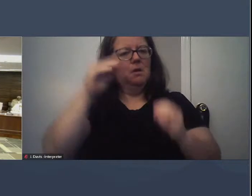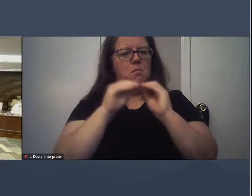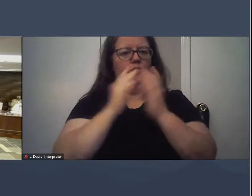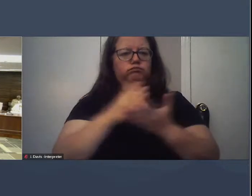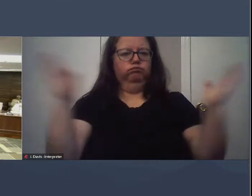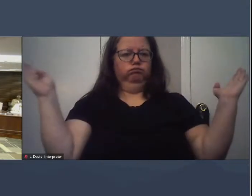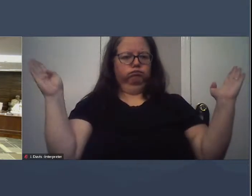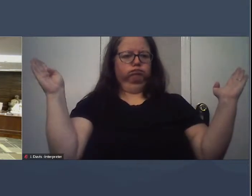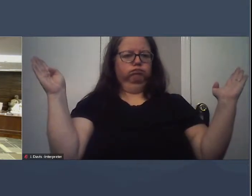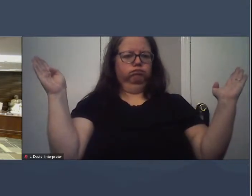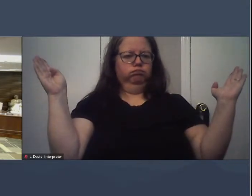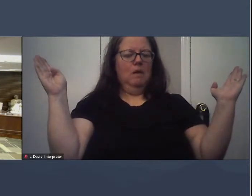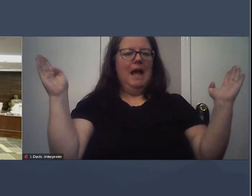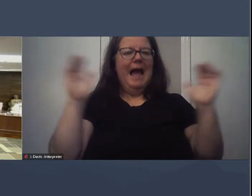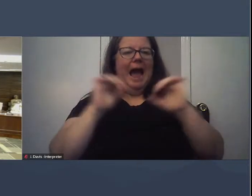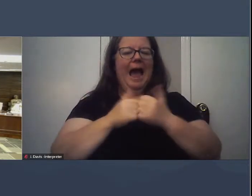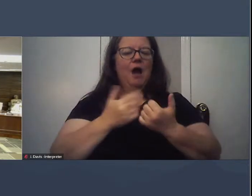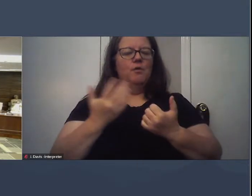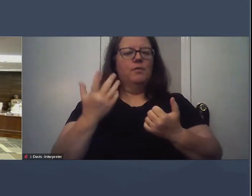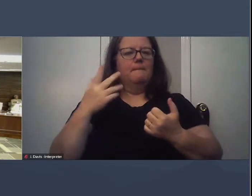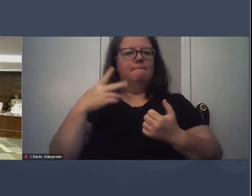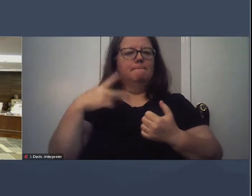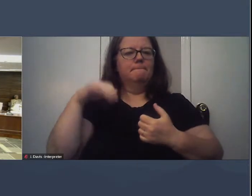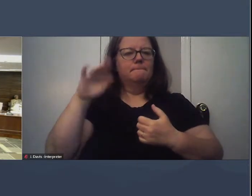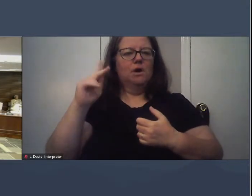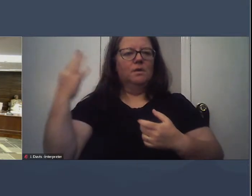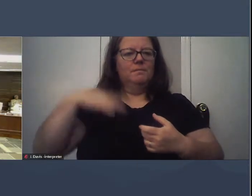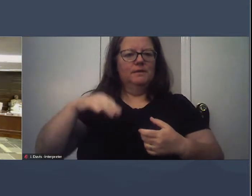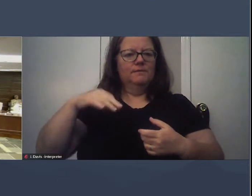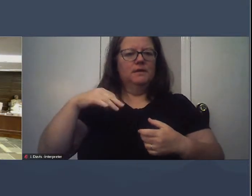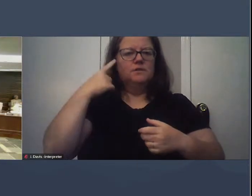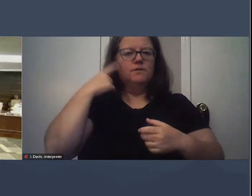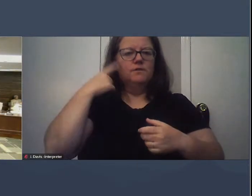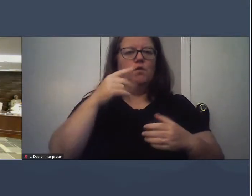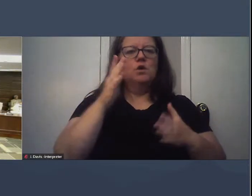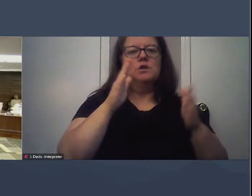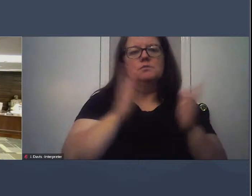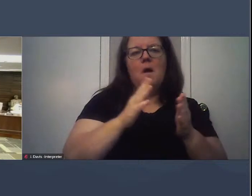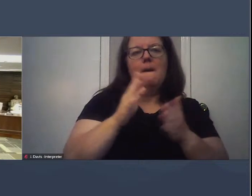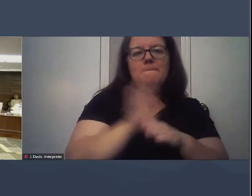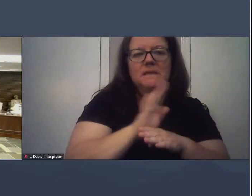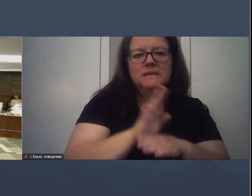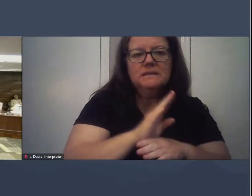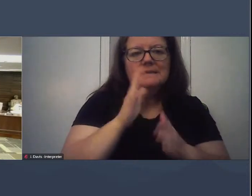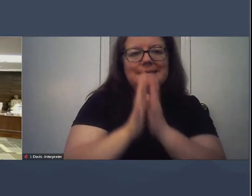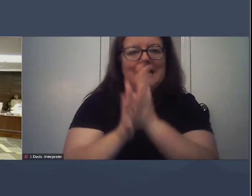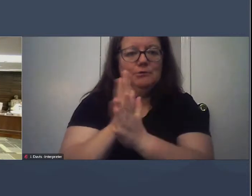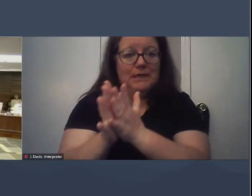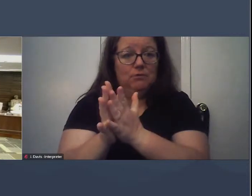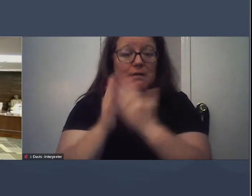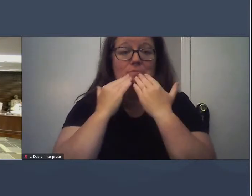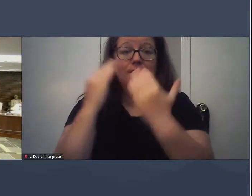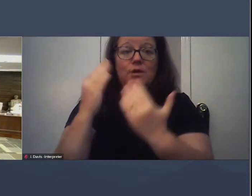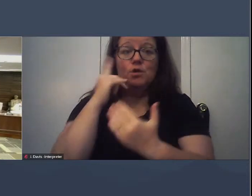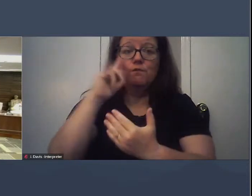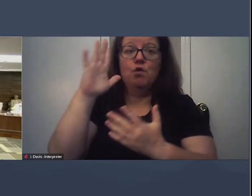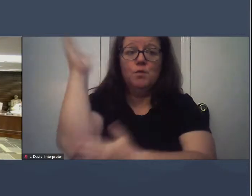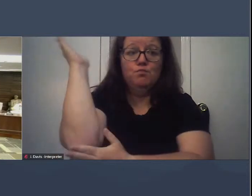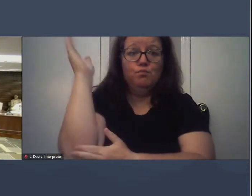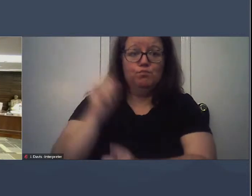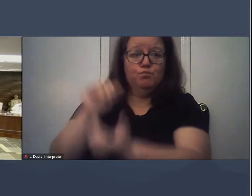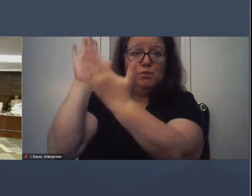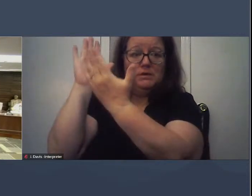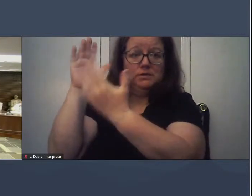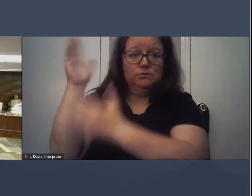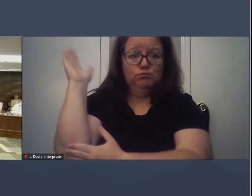of what the park can do from an economic development standpoint for small businesses in the downtown area. Thank you for your presentation. Thank you to the board